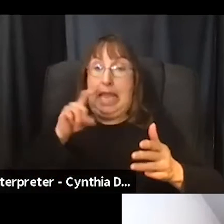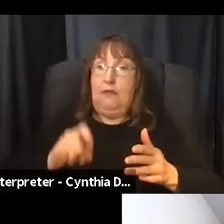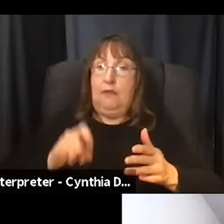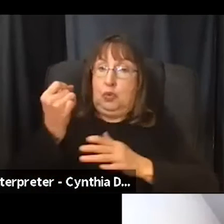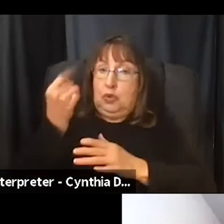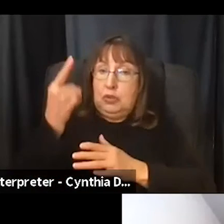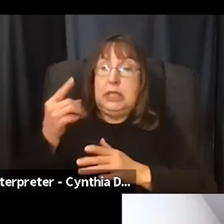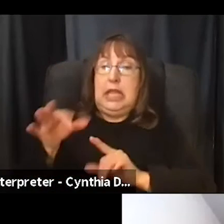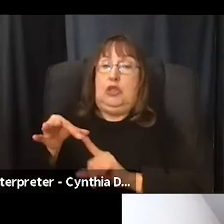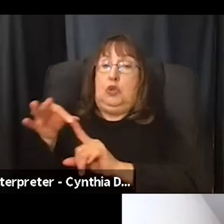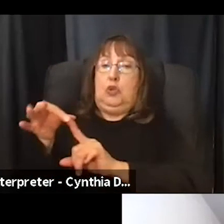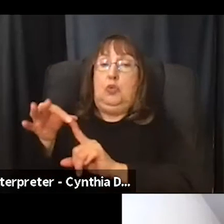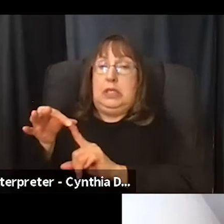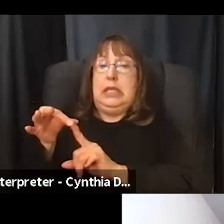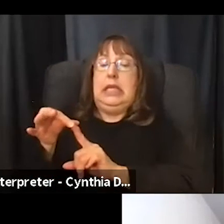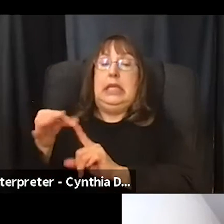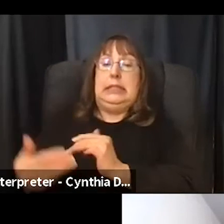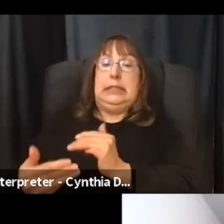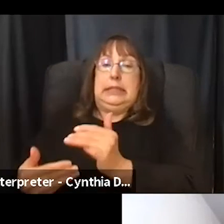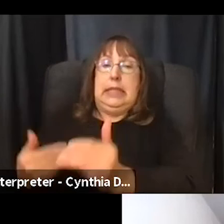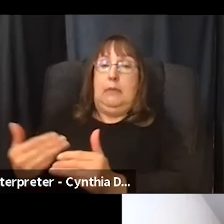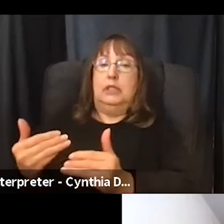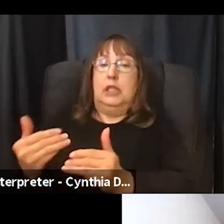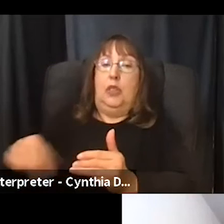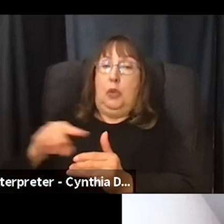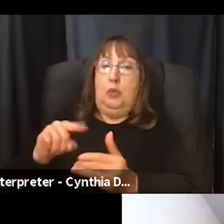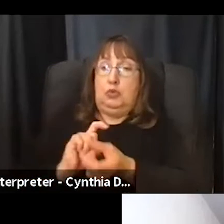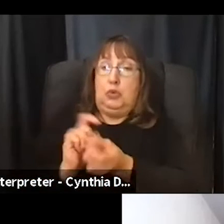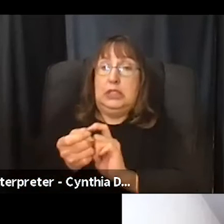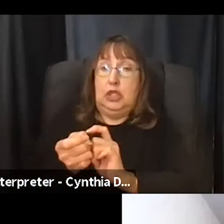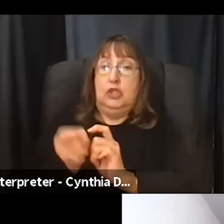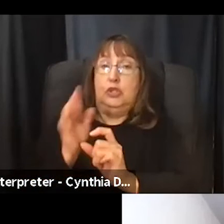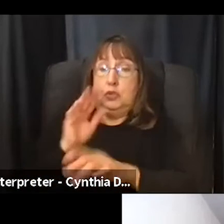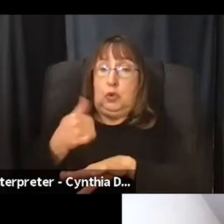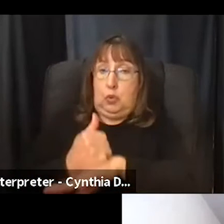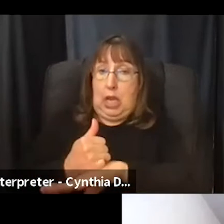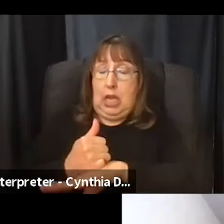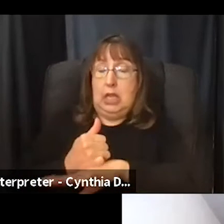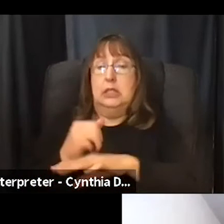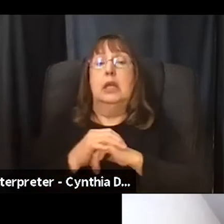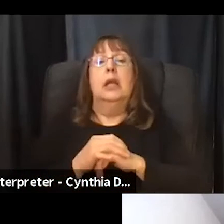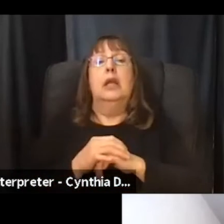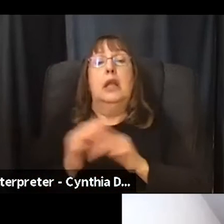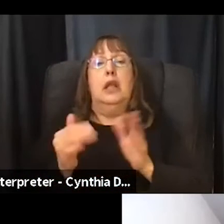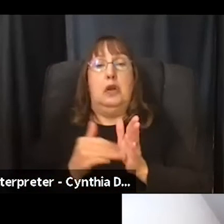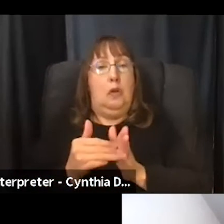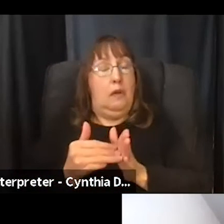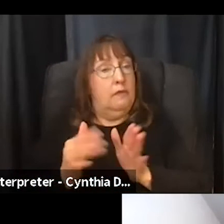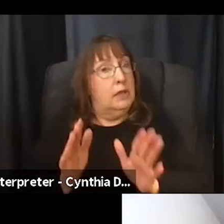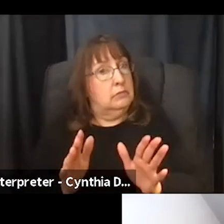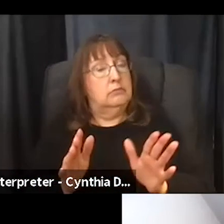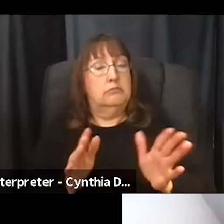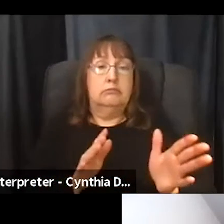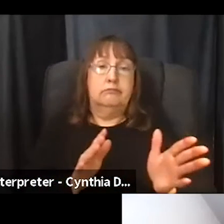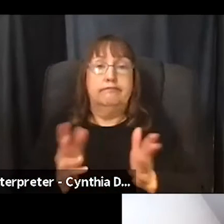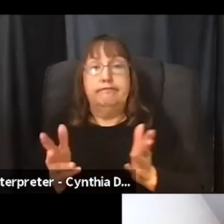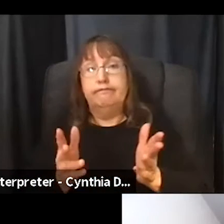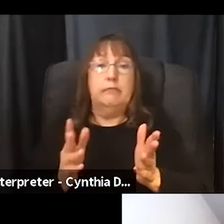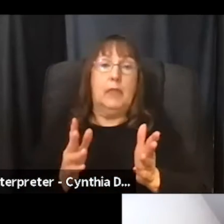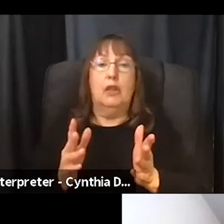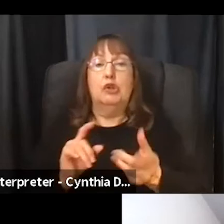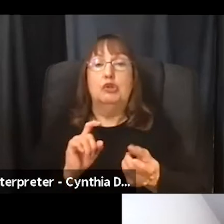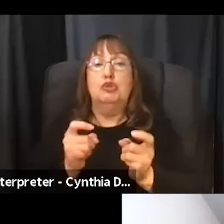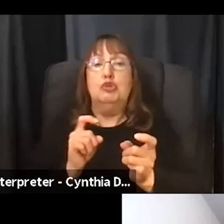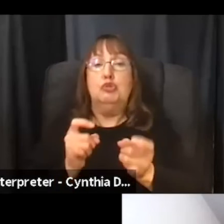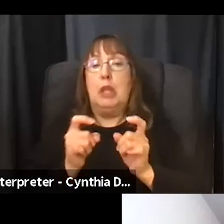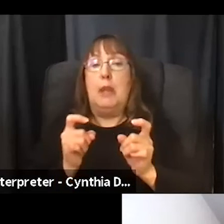step that those transitions create, and that in many cases, although certain accommodations may have